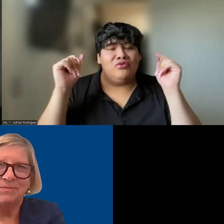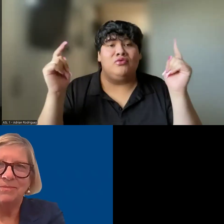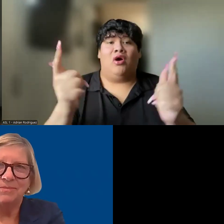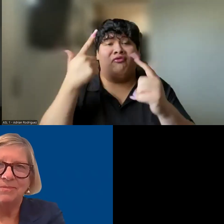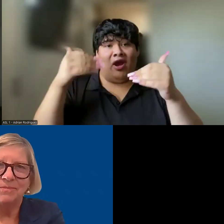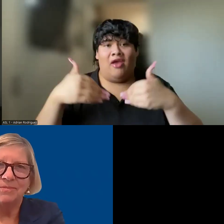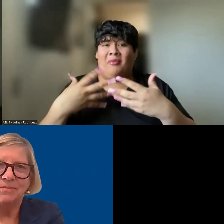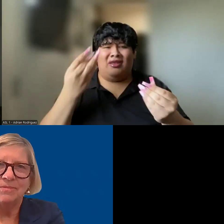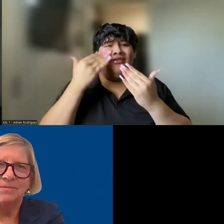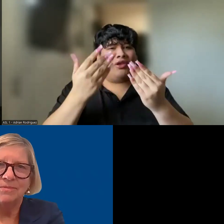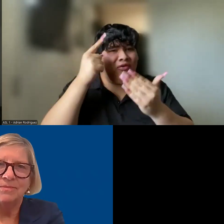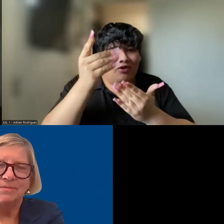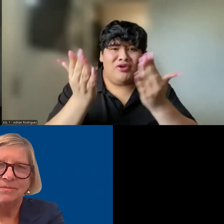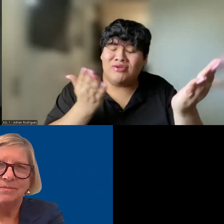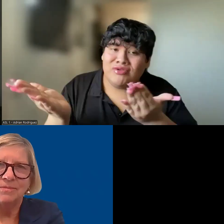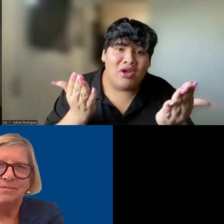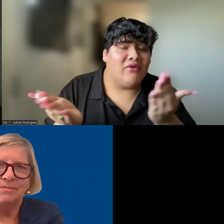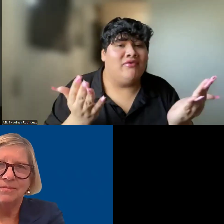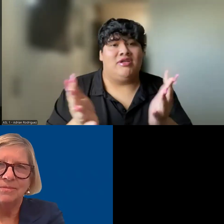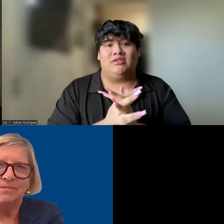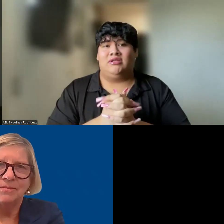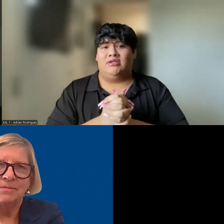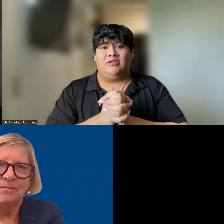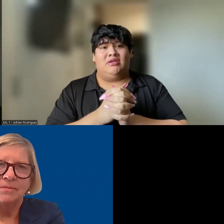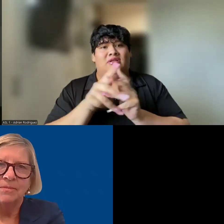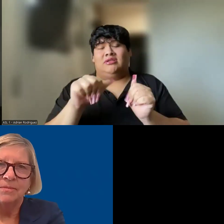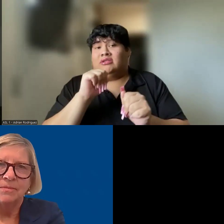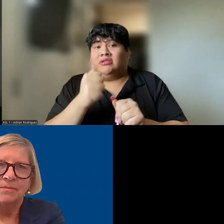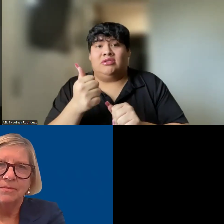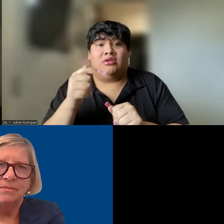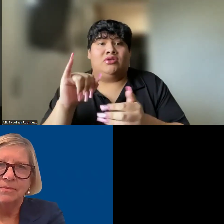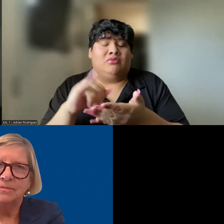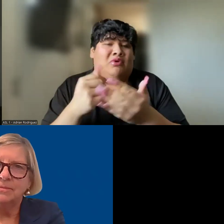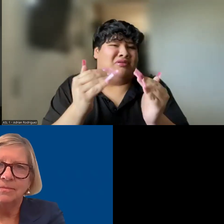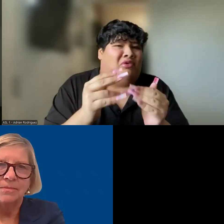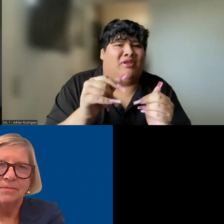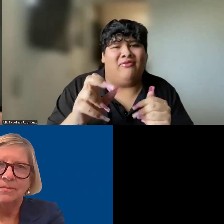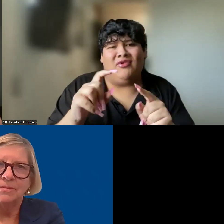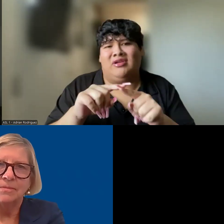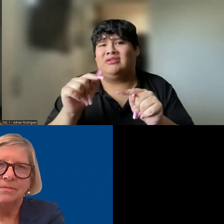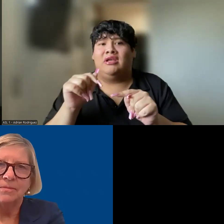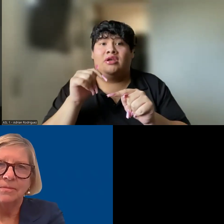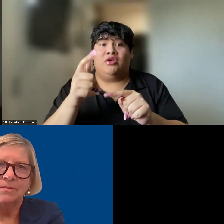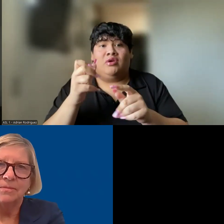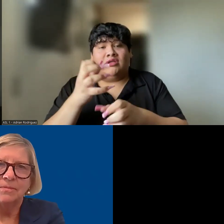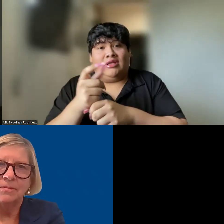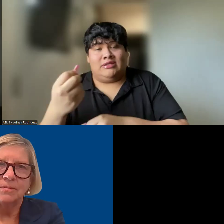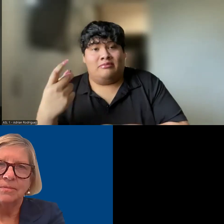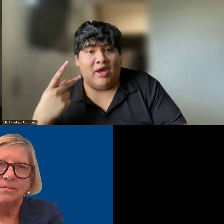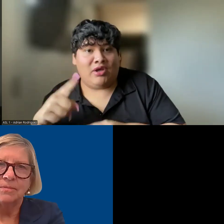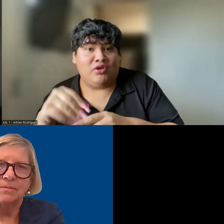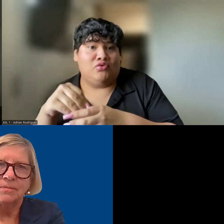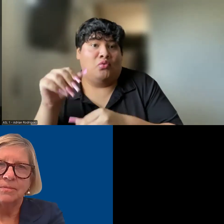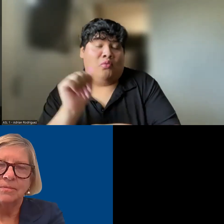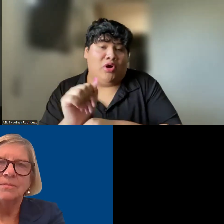and thank you for your service. I mean, obviously this is not a small endeavor, and I know you take this back into the work that